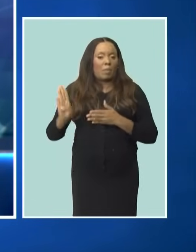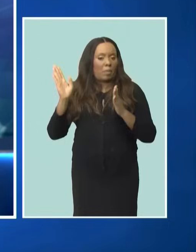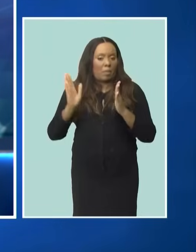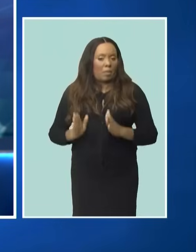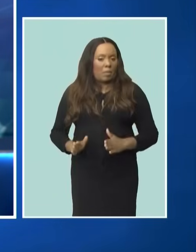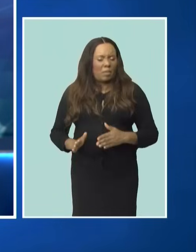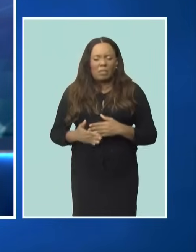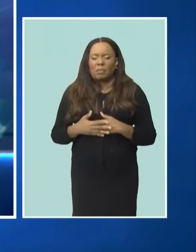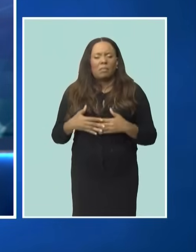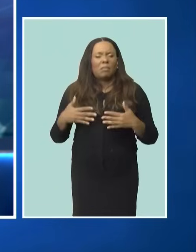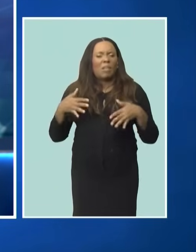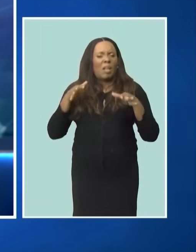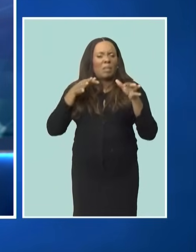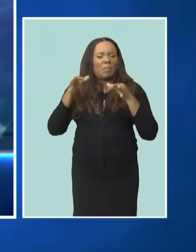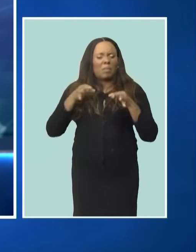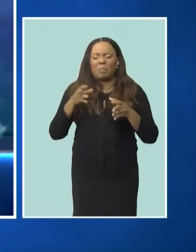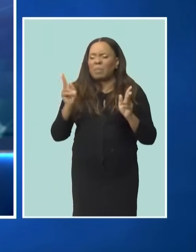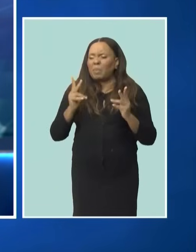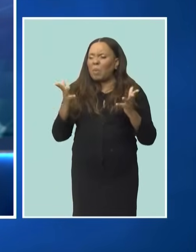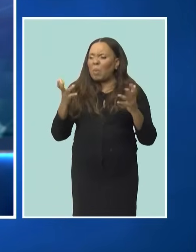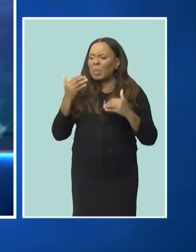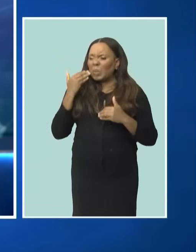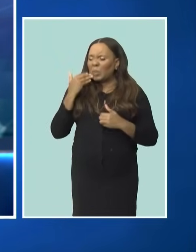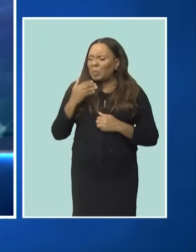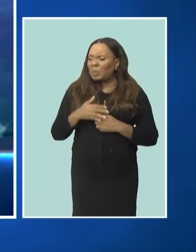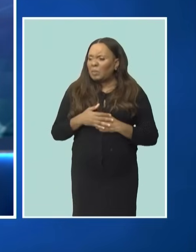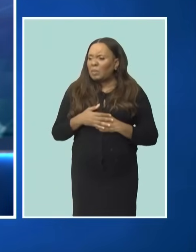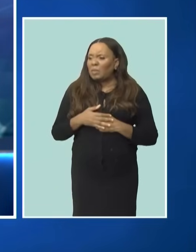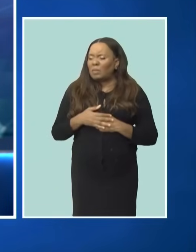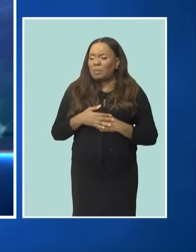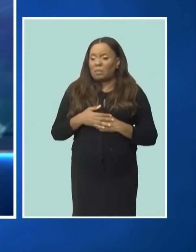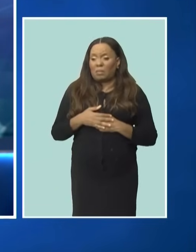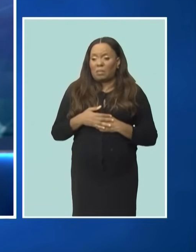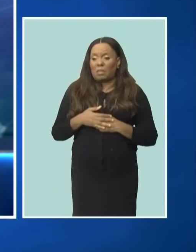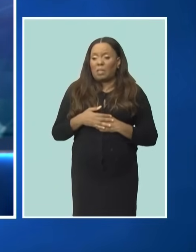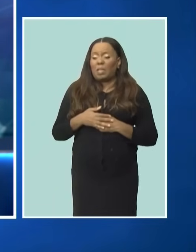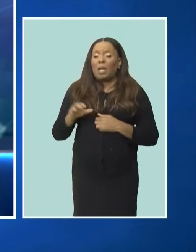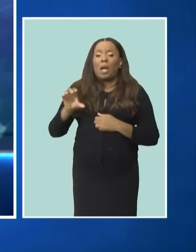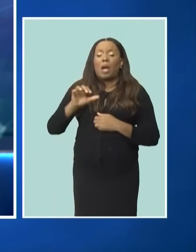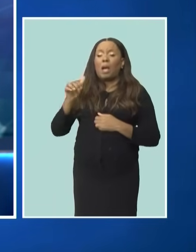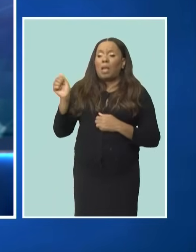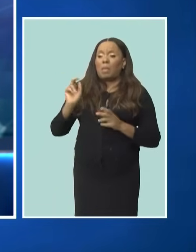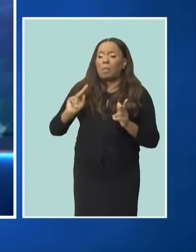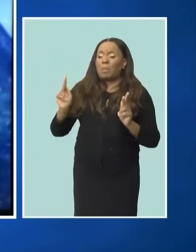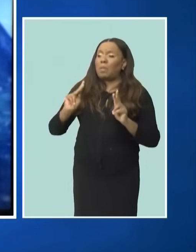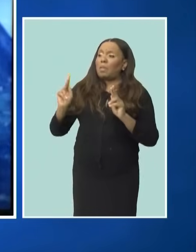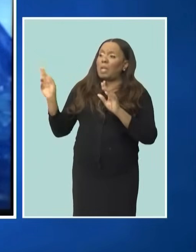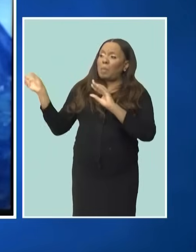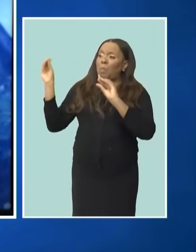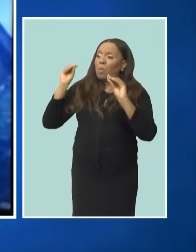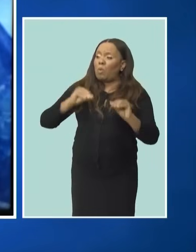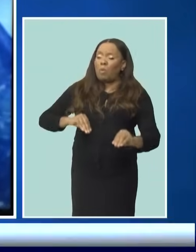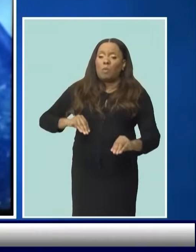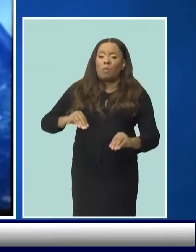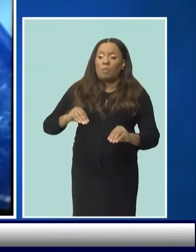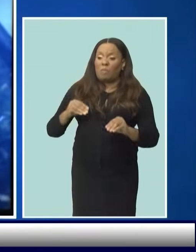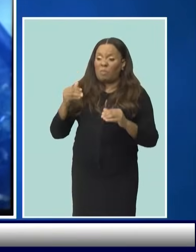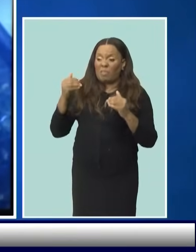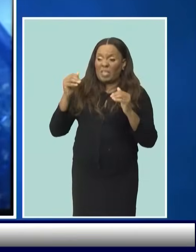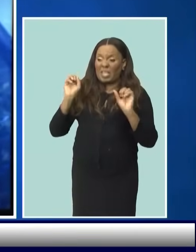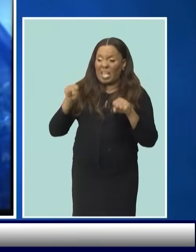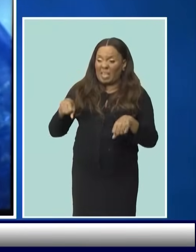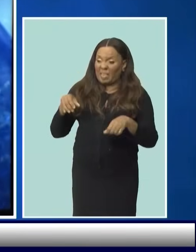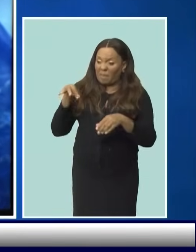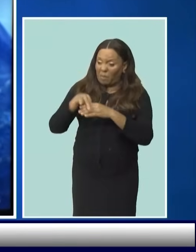bit about that? Because I've heard people asking, well, will they be able to vote and have those types of rights? The rights that they will